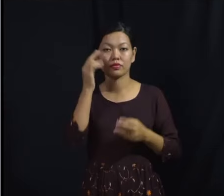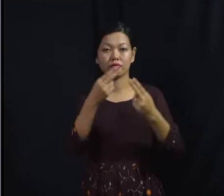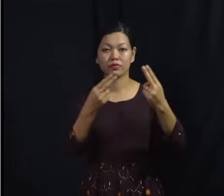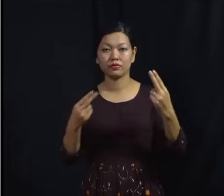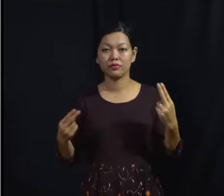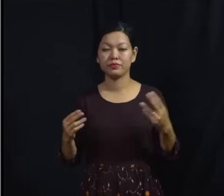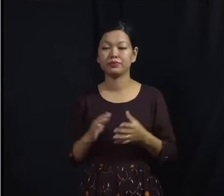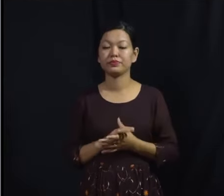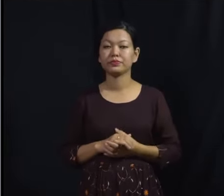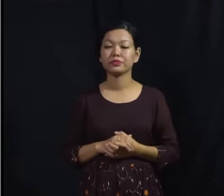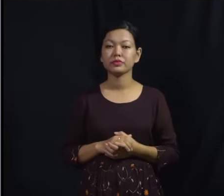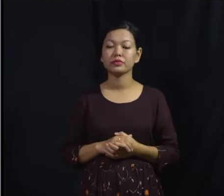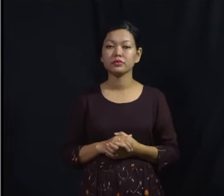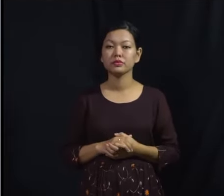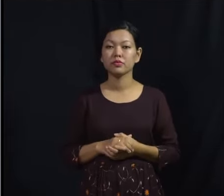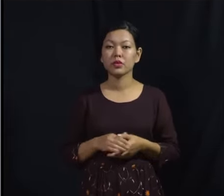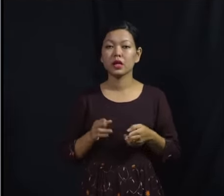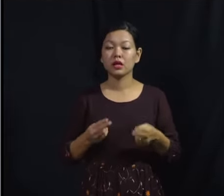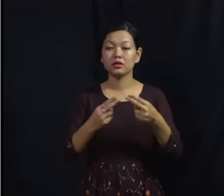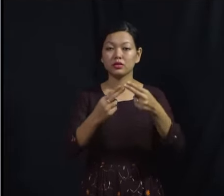We are going to take a look at this story